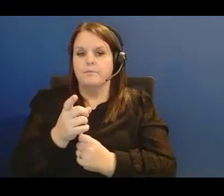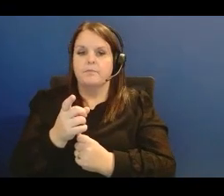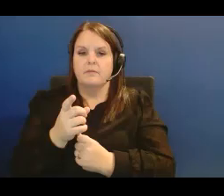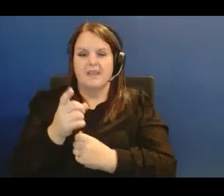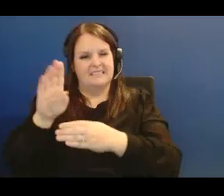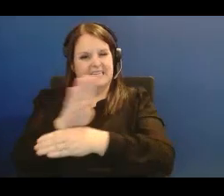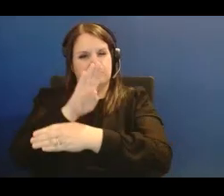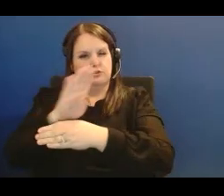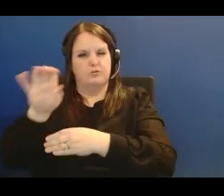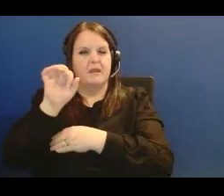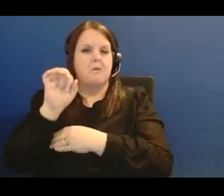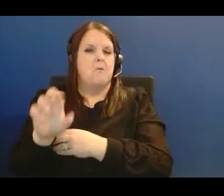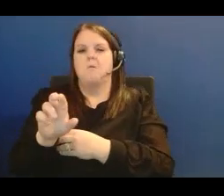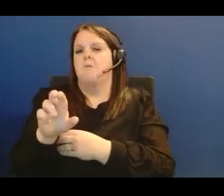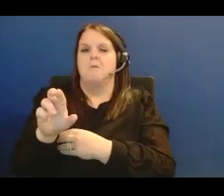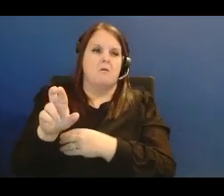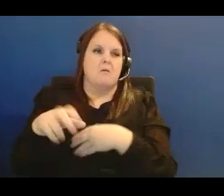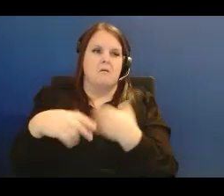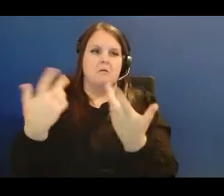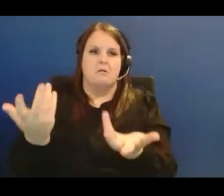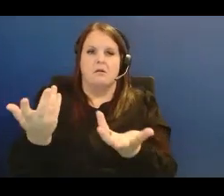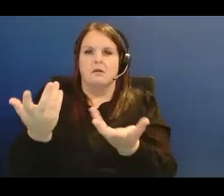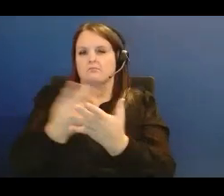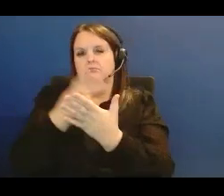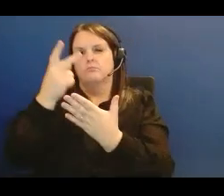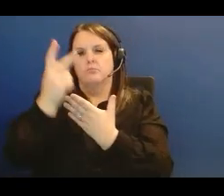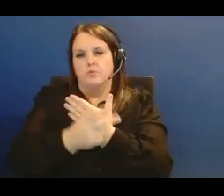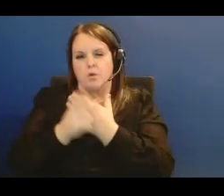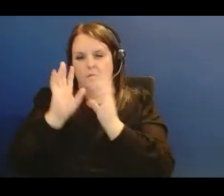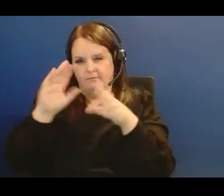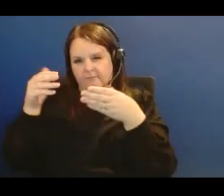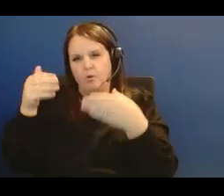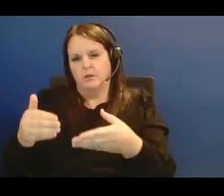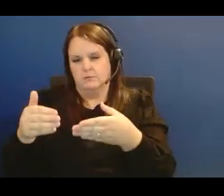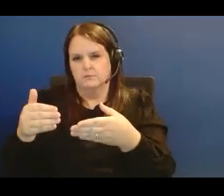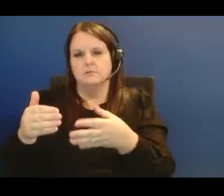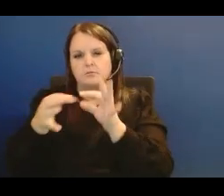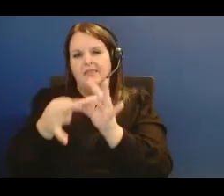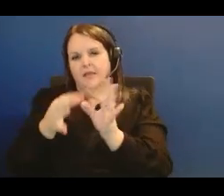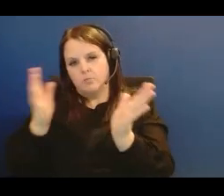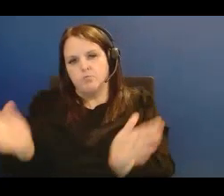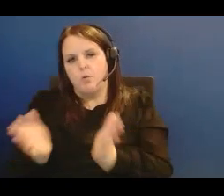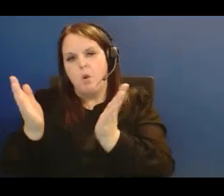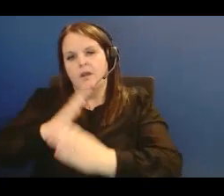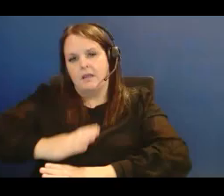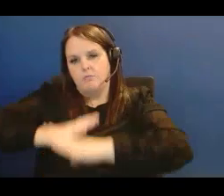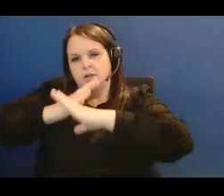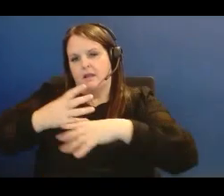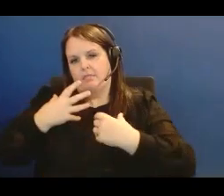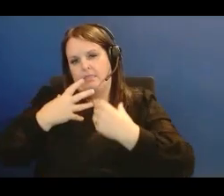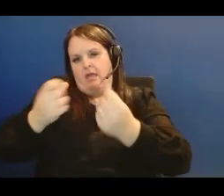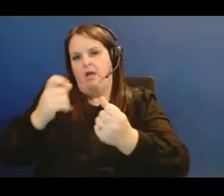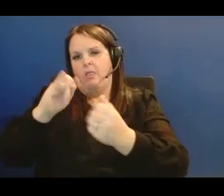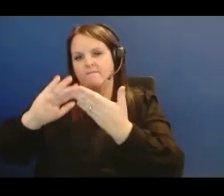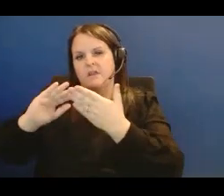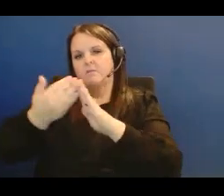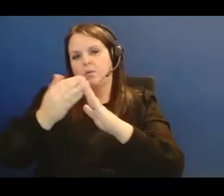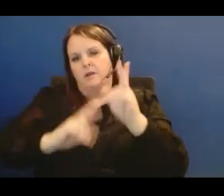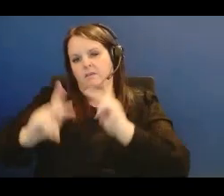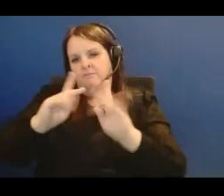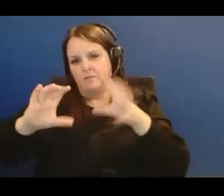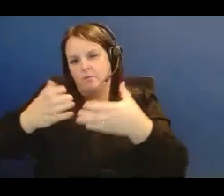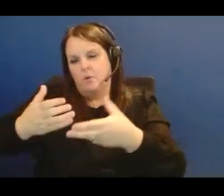industry or a programmatic focus on promoting and protecting the health of a community through